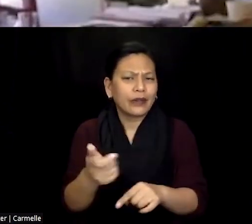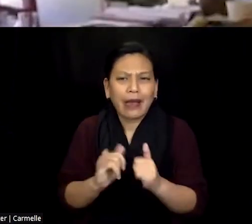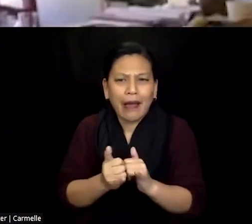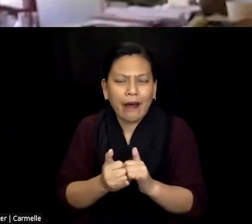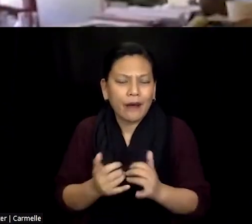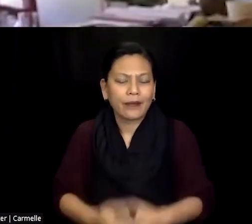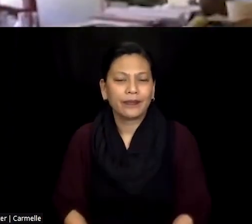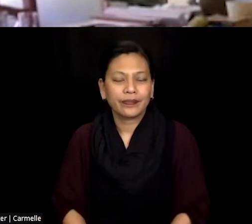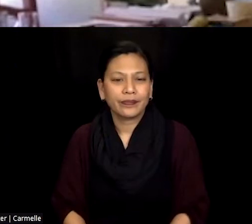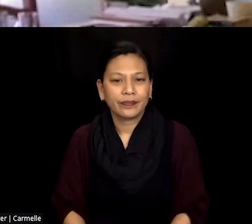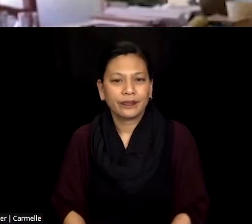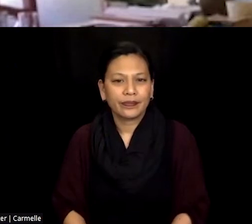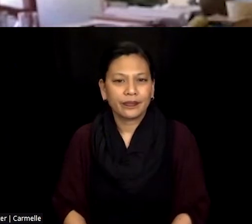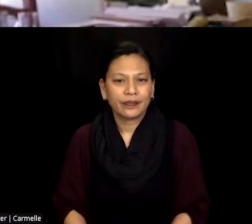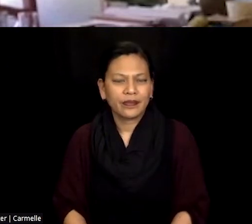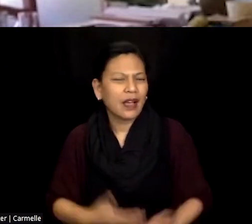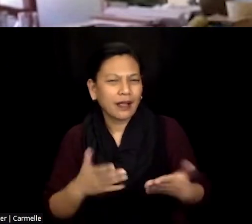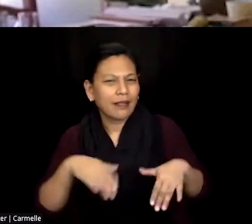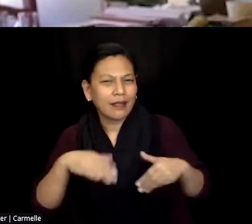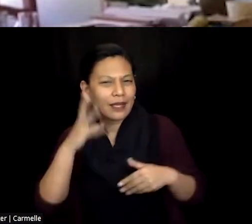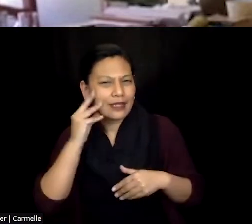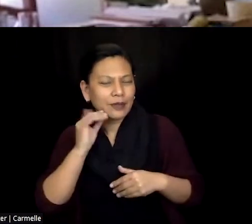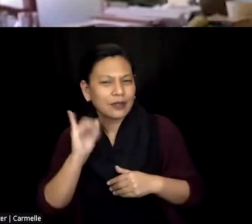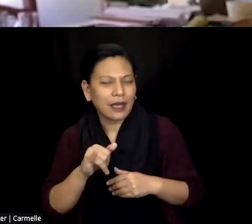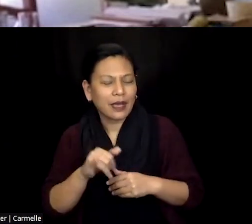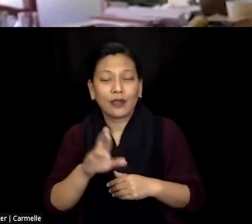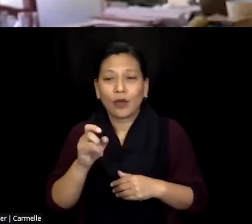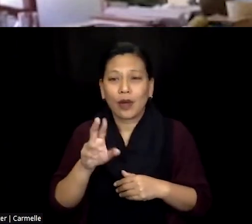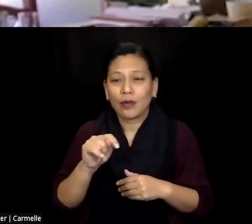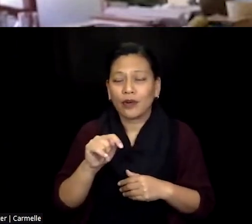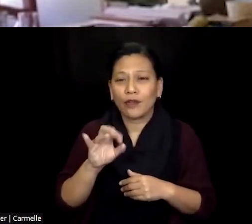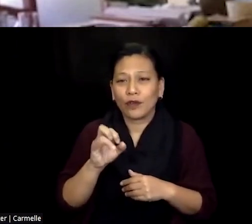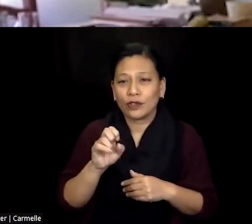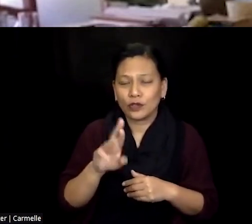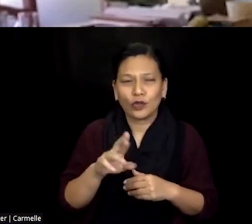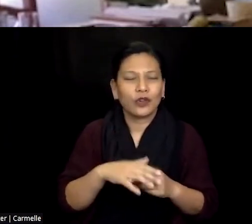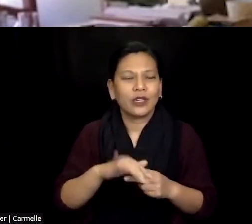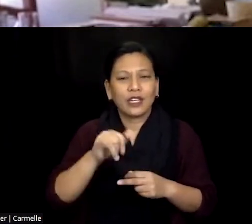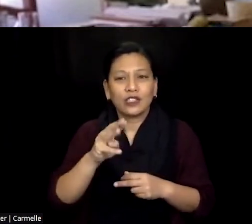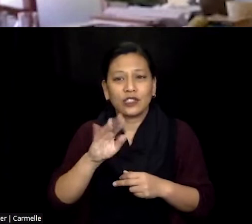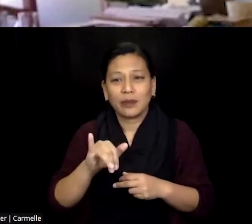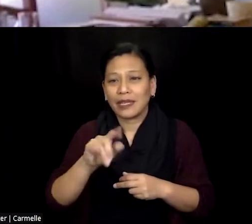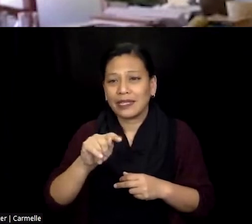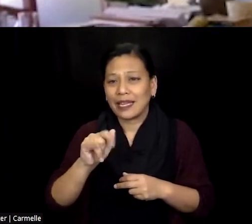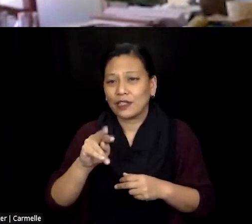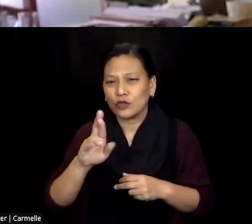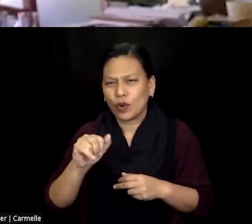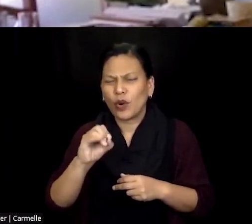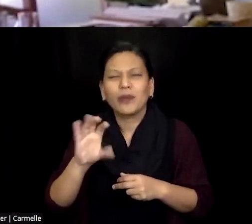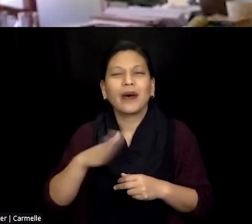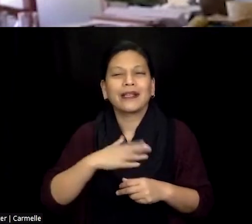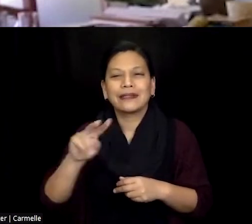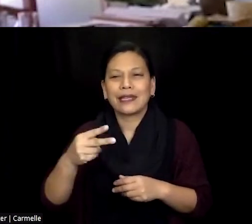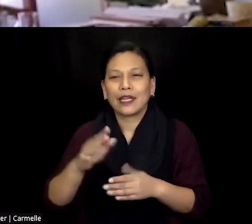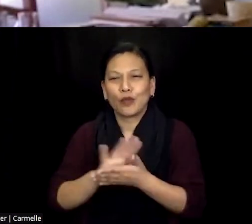Yeah, I mean, I've never really had that. Robert Forster and Ricky Lindholm and Jimmy Tatro are in my second movie, Wolf of Snow Hollow, and they're